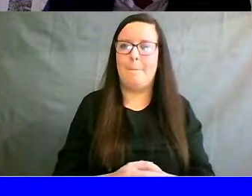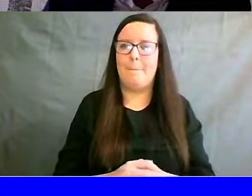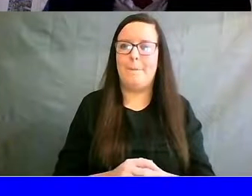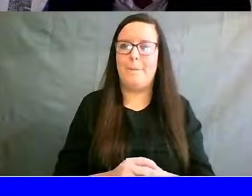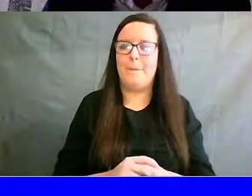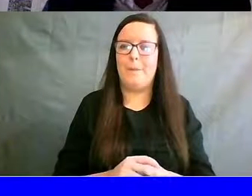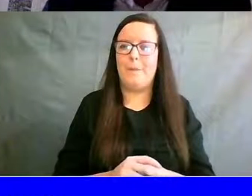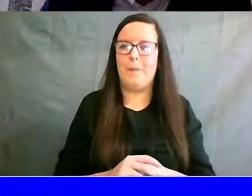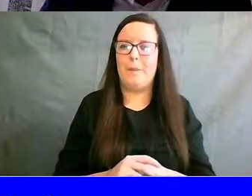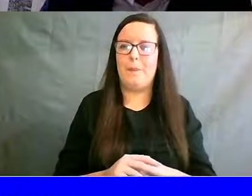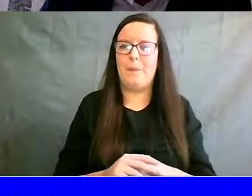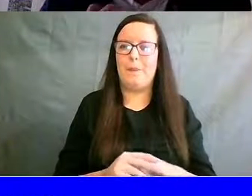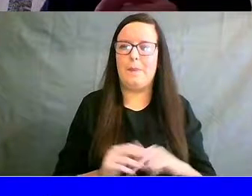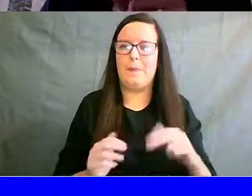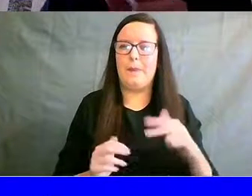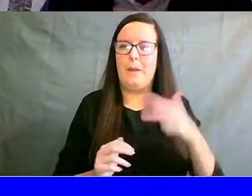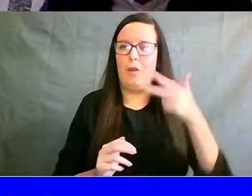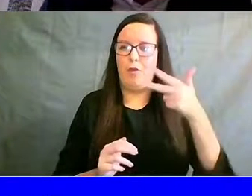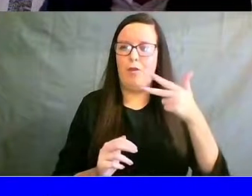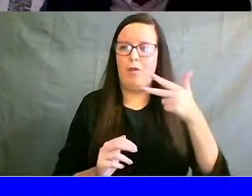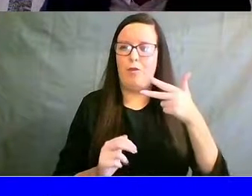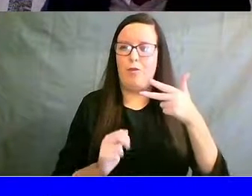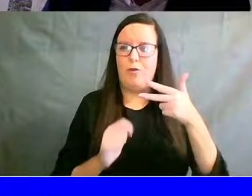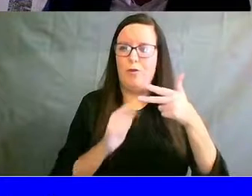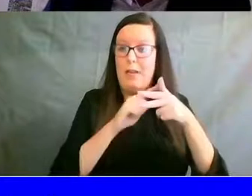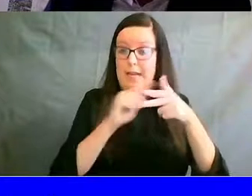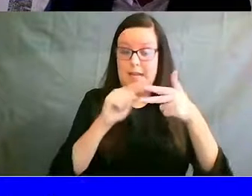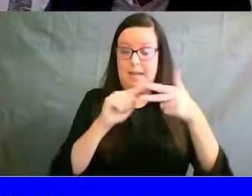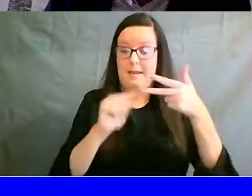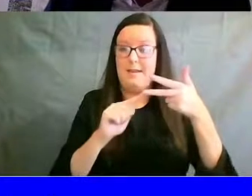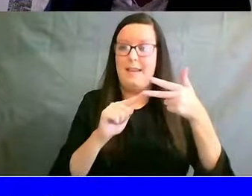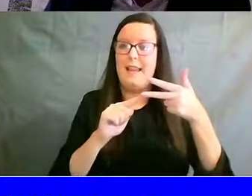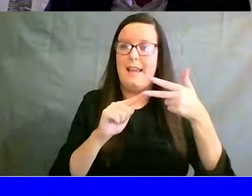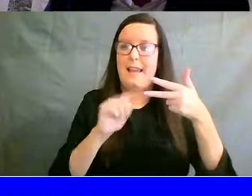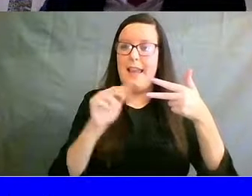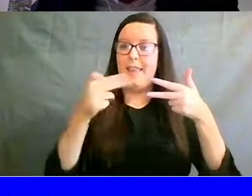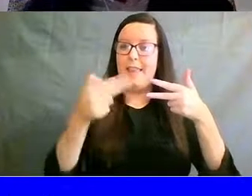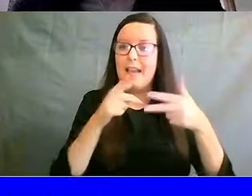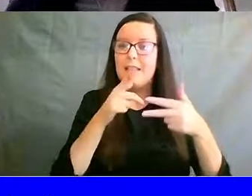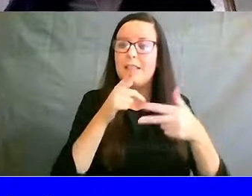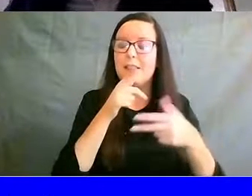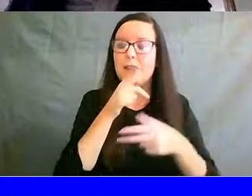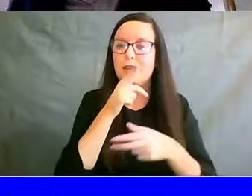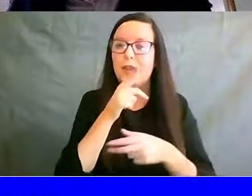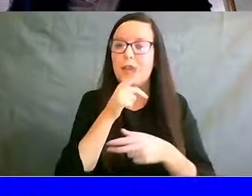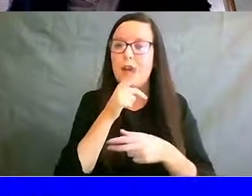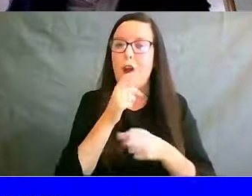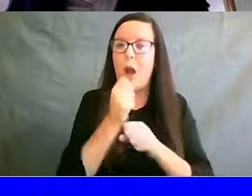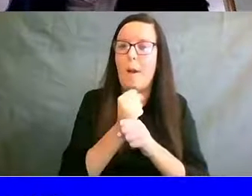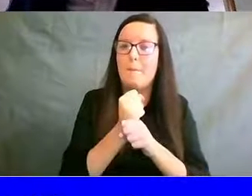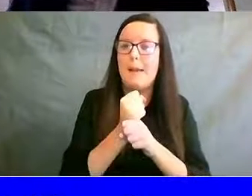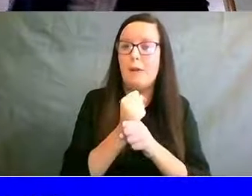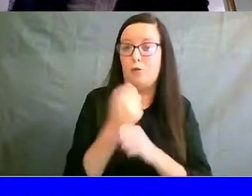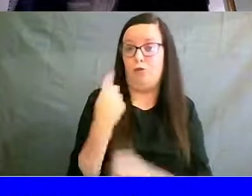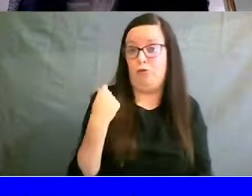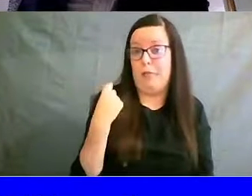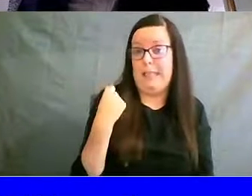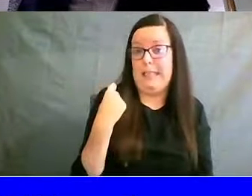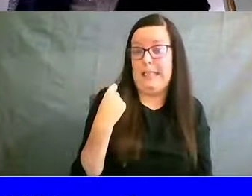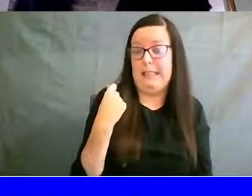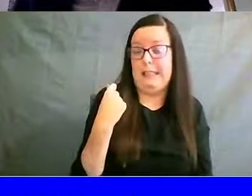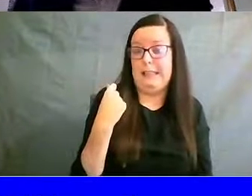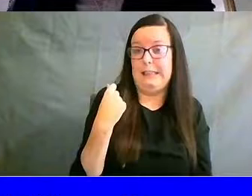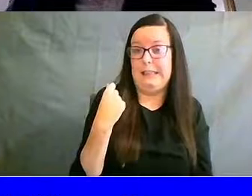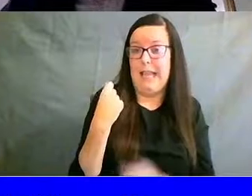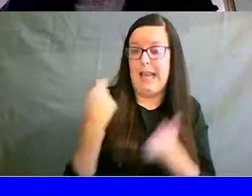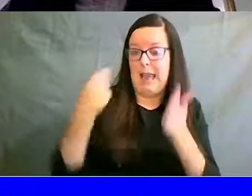intellectual disabilities. On the next slide, I'm going to talk you through another issue with the recent enactments. So not